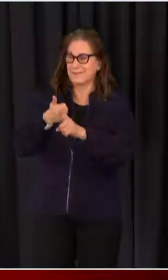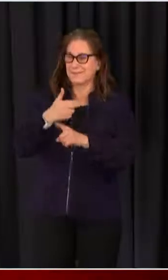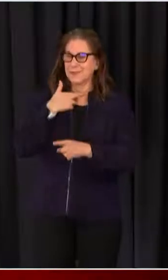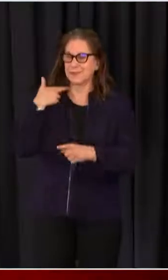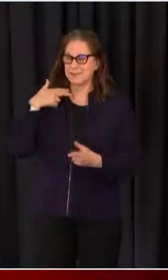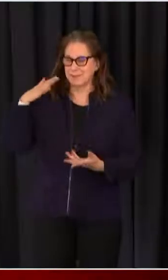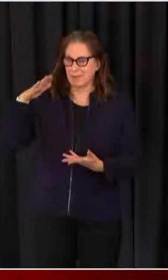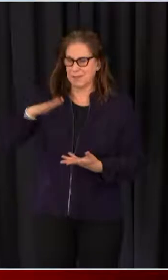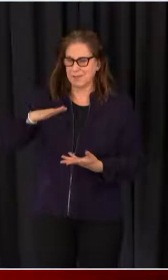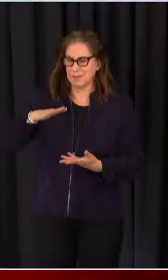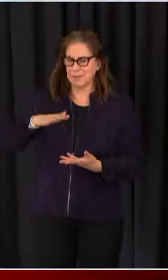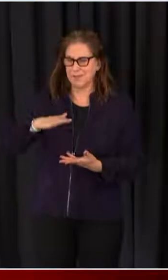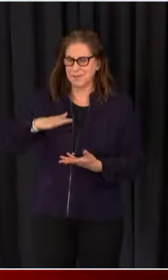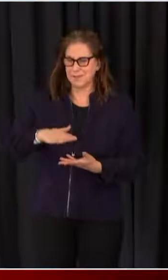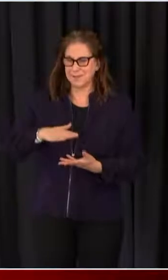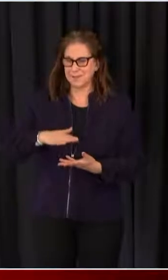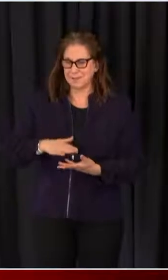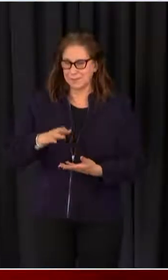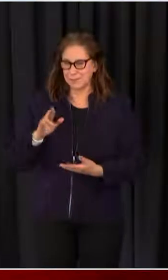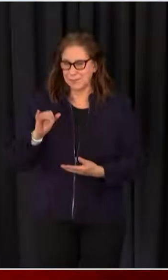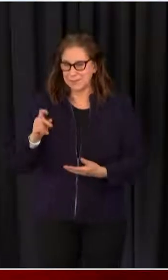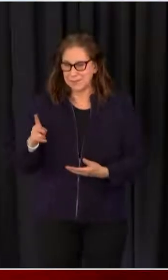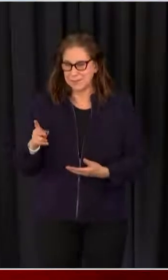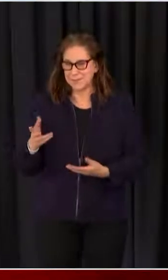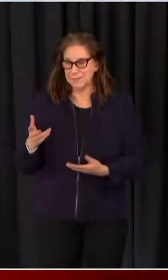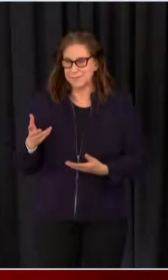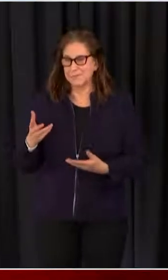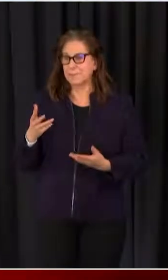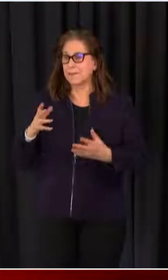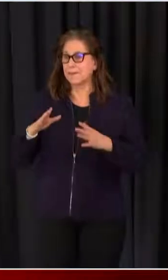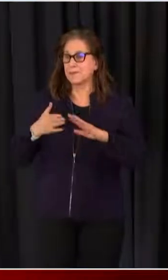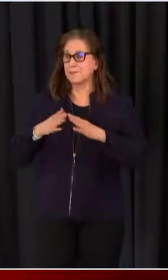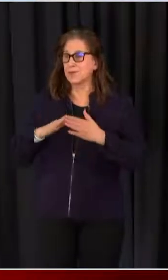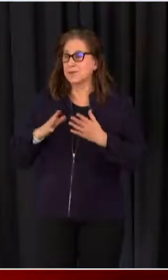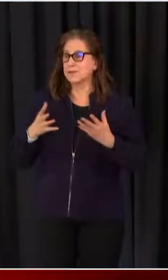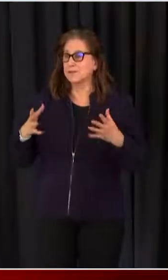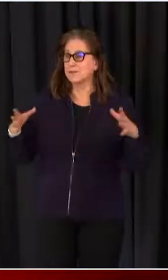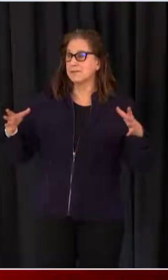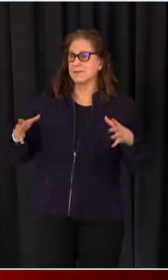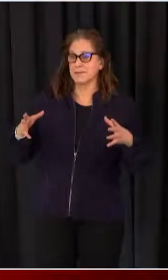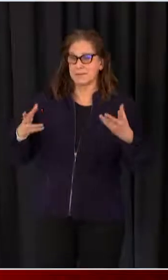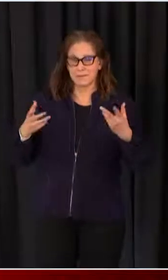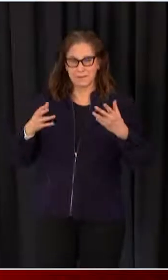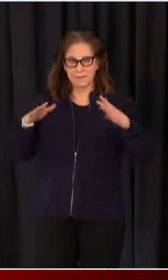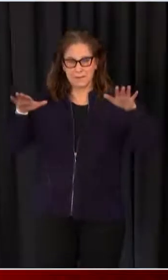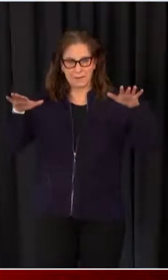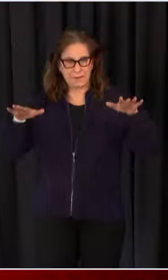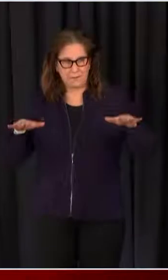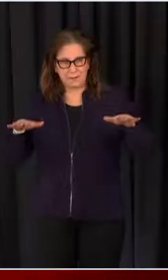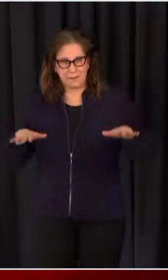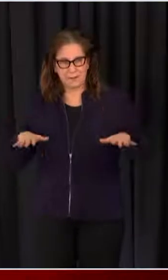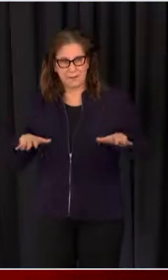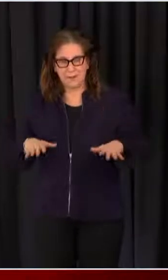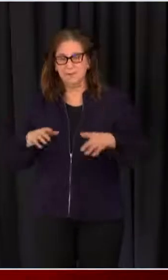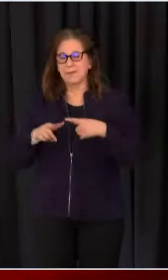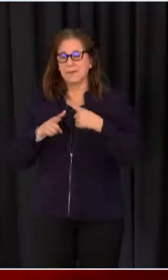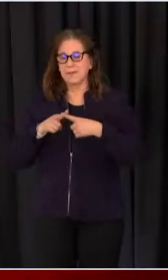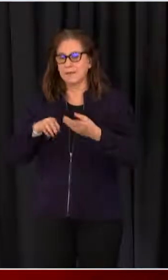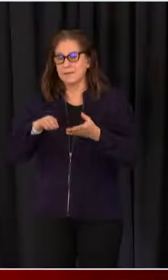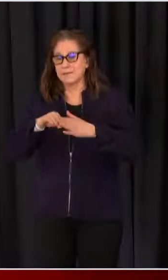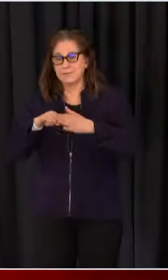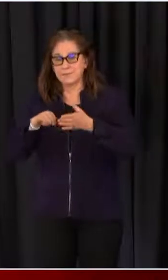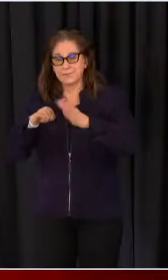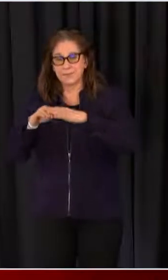that in our travel-related quarantine guidance. So we still have travel guidance. People still need to be tested before they come